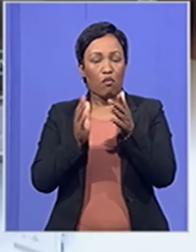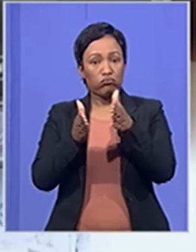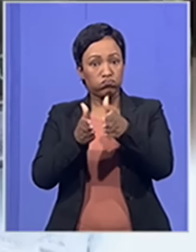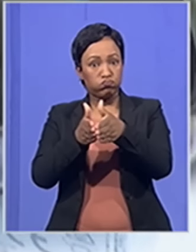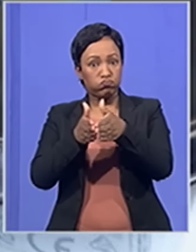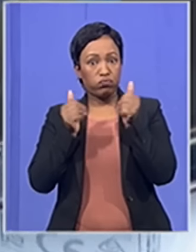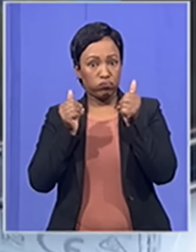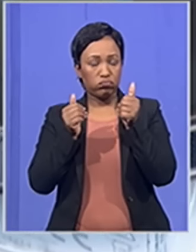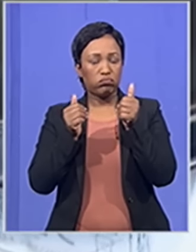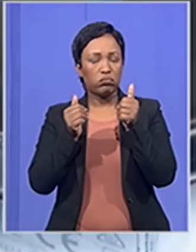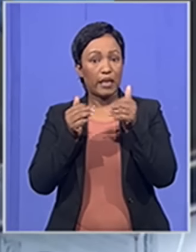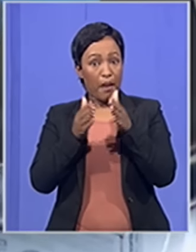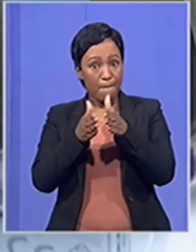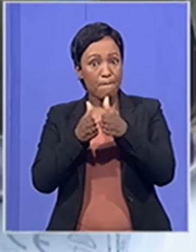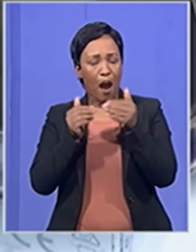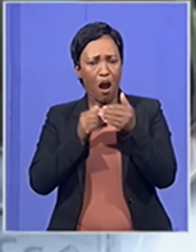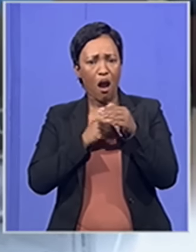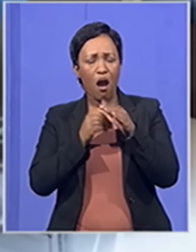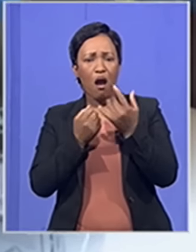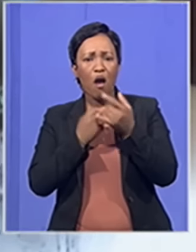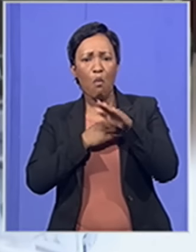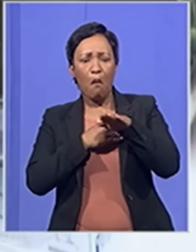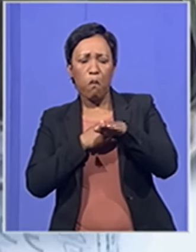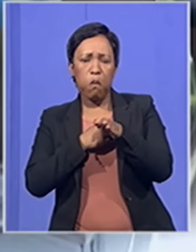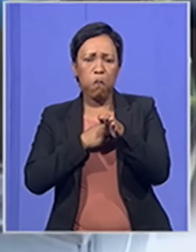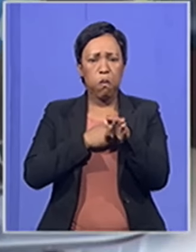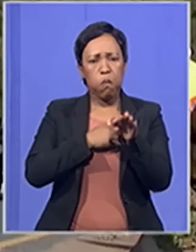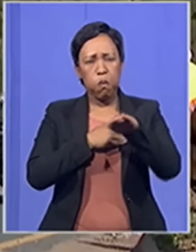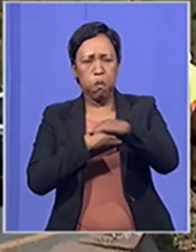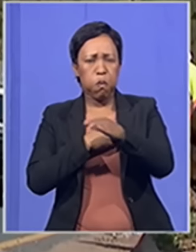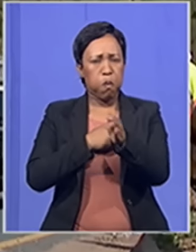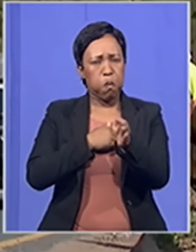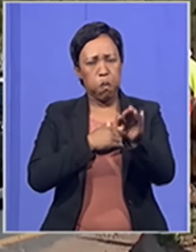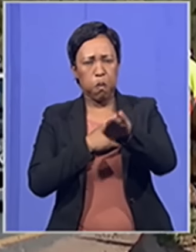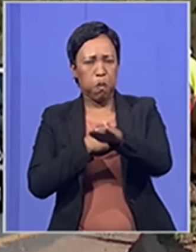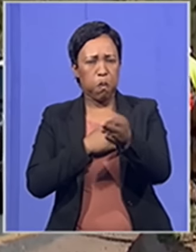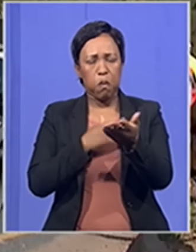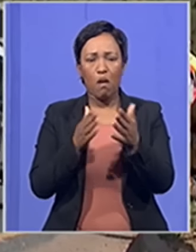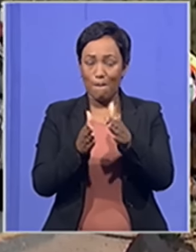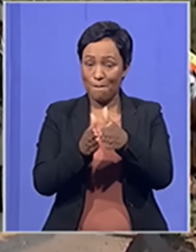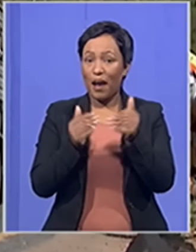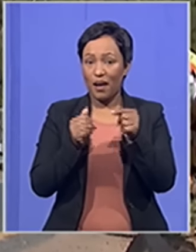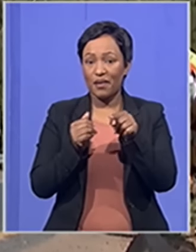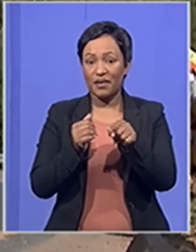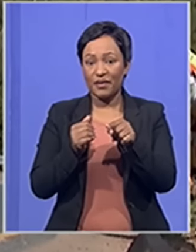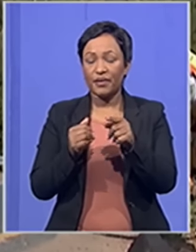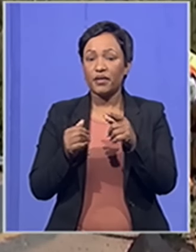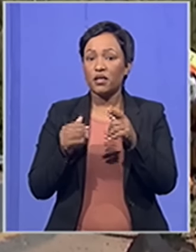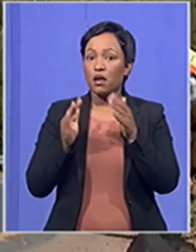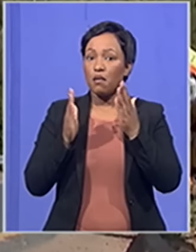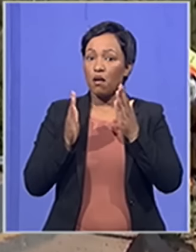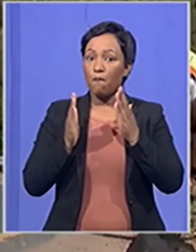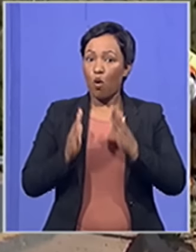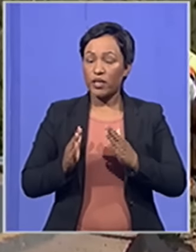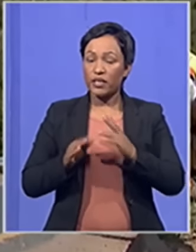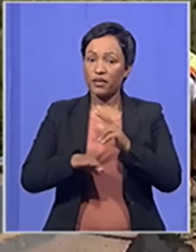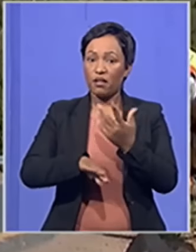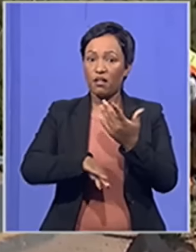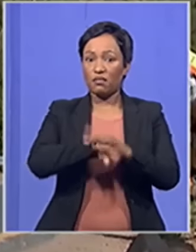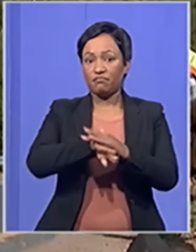now. Yeah. Why you move like that? But that bus is. Tsamaiso ya go supa ditupo e solofetswe go simolola ka